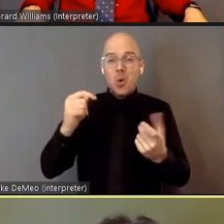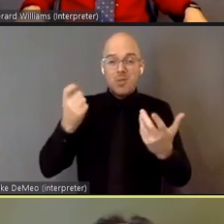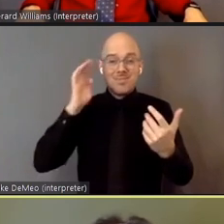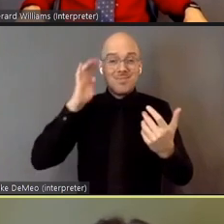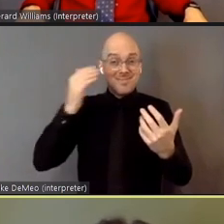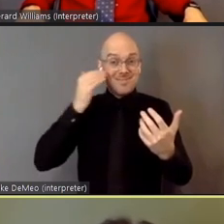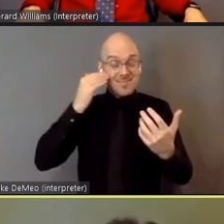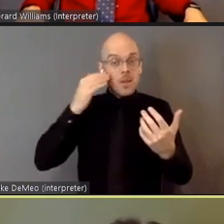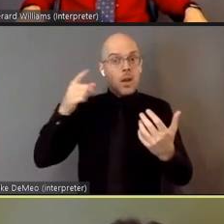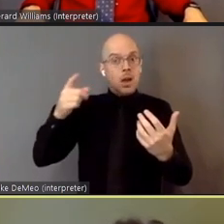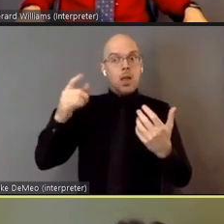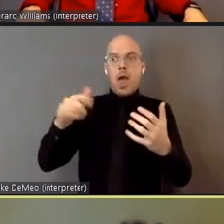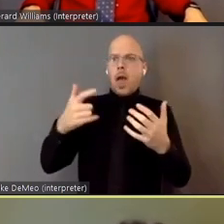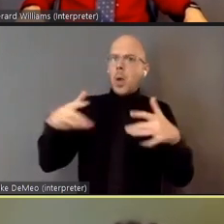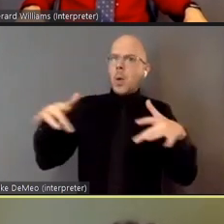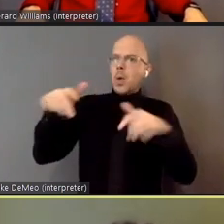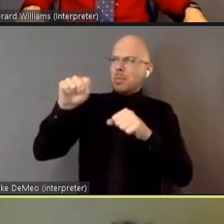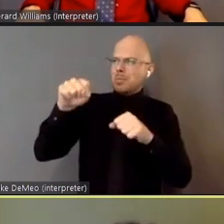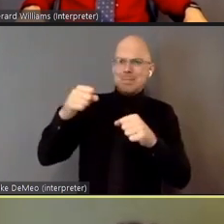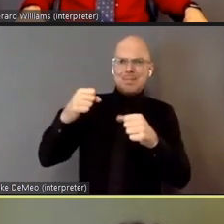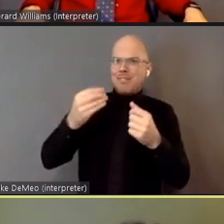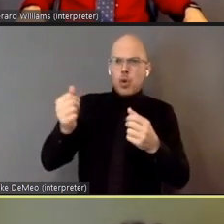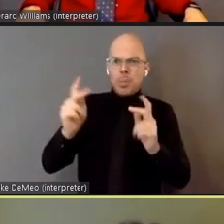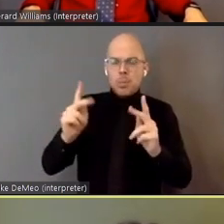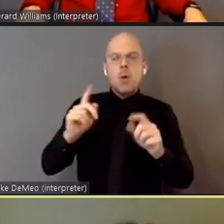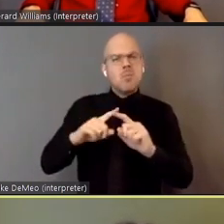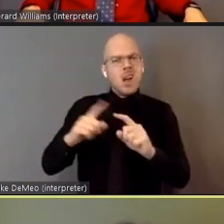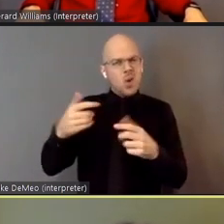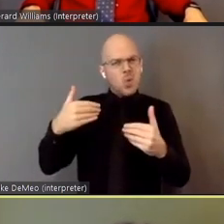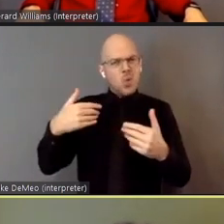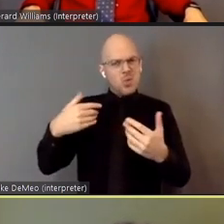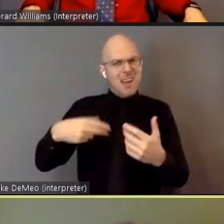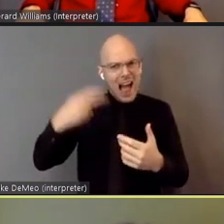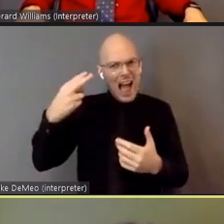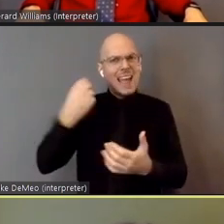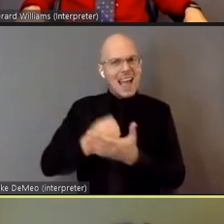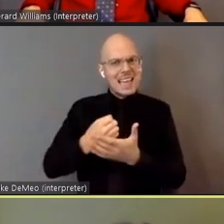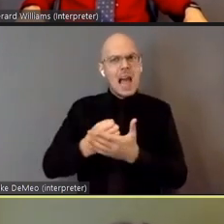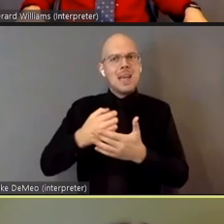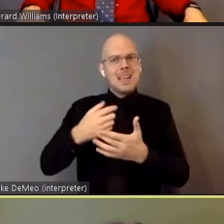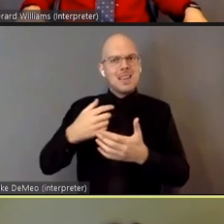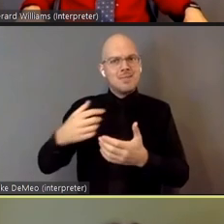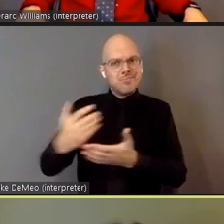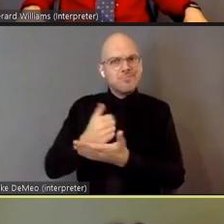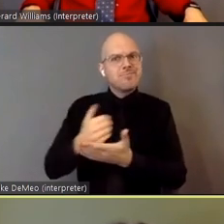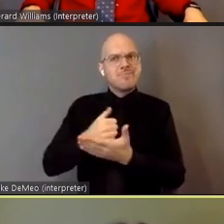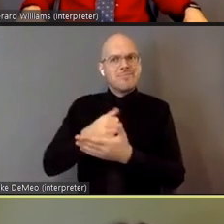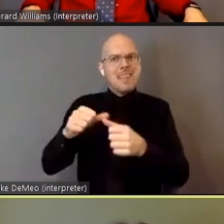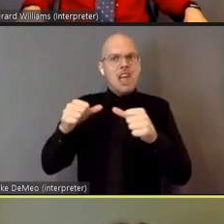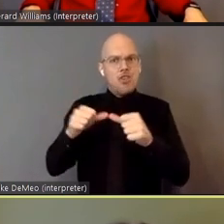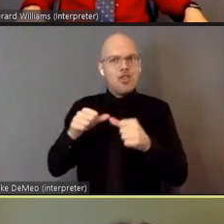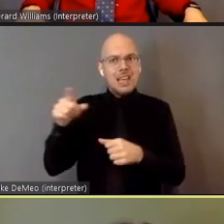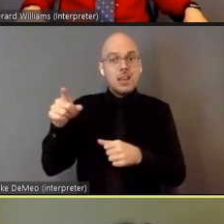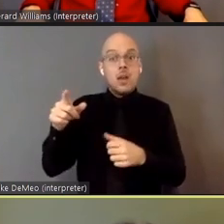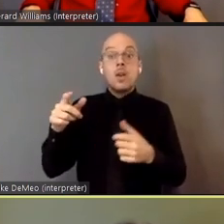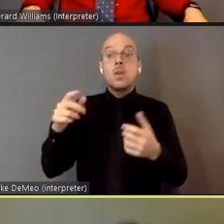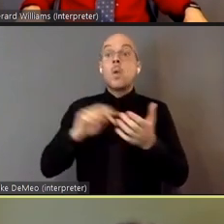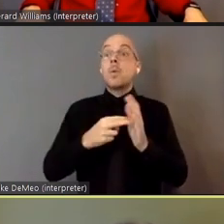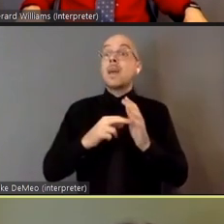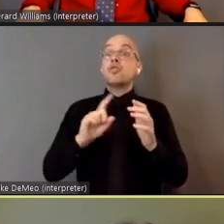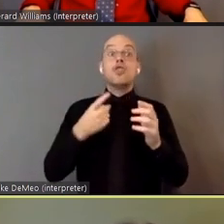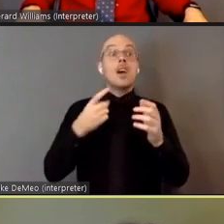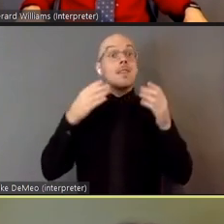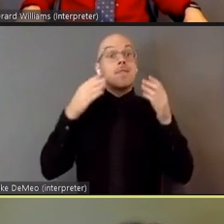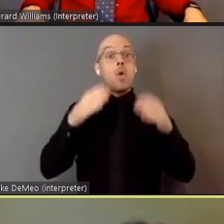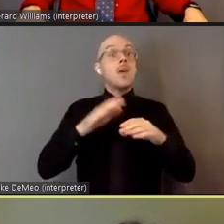you know, high producing economic value areas. And so just looking at degree of population